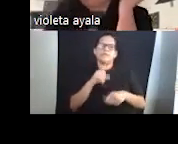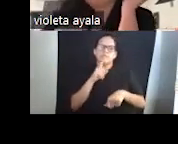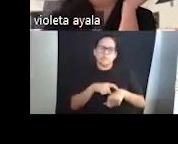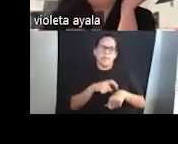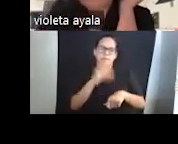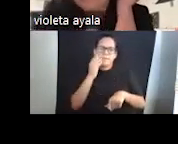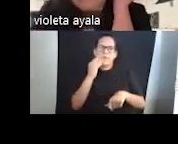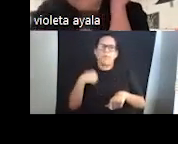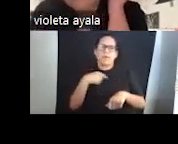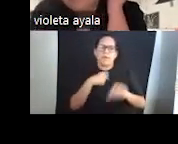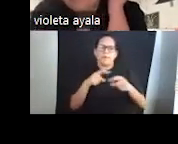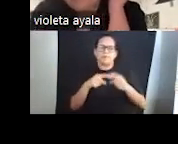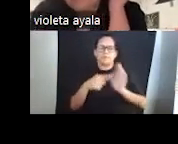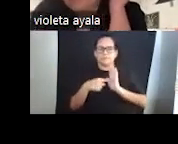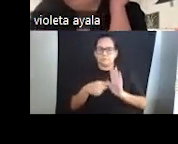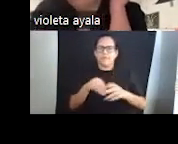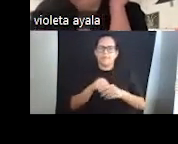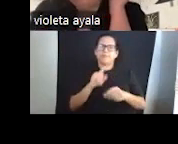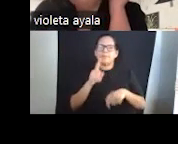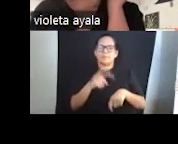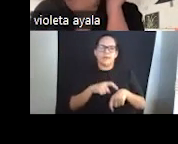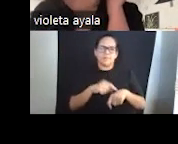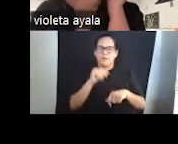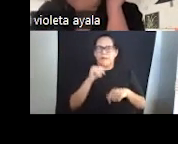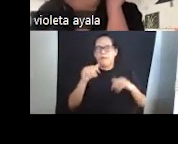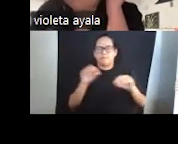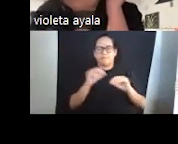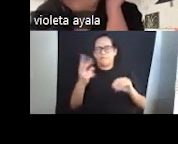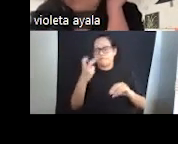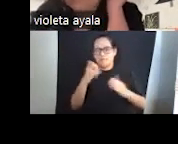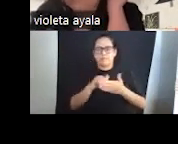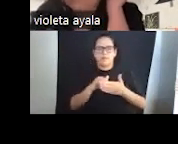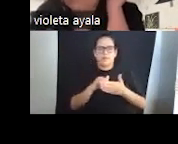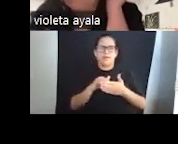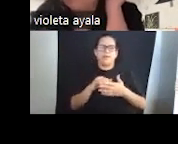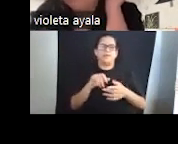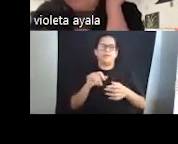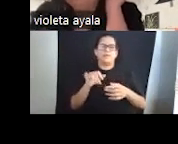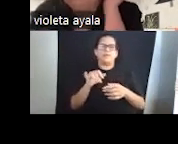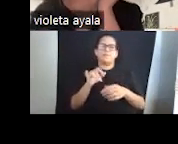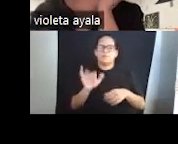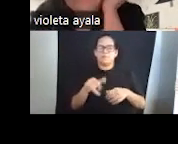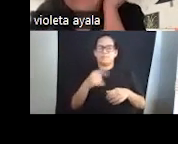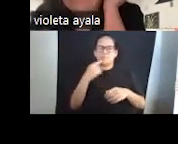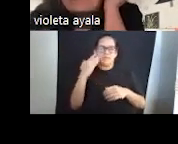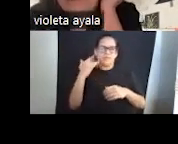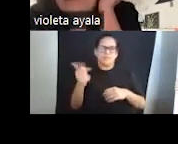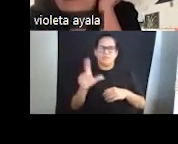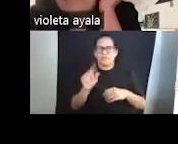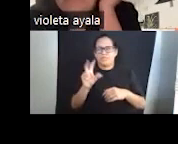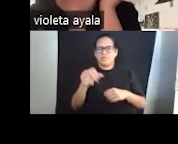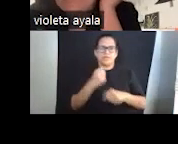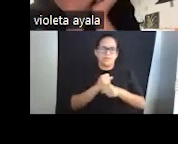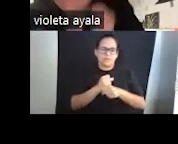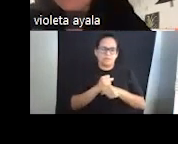going to be able to render in real time. I have no doubt that my daughter will say, in another, I don't know, 20 or 30 years or to